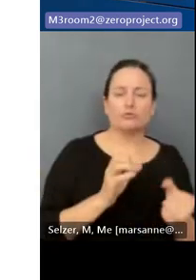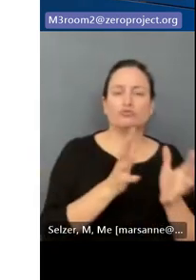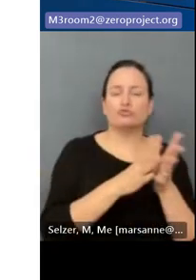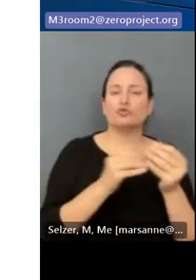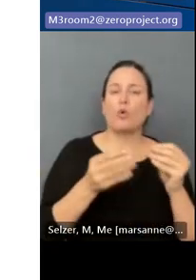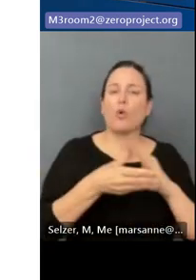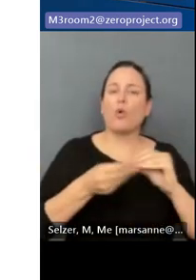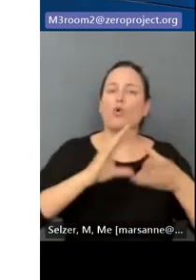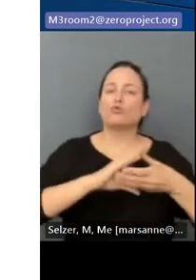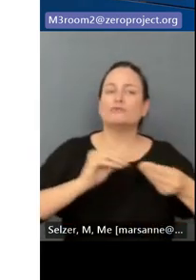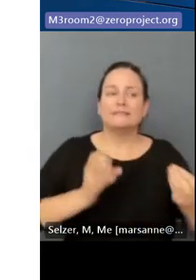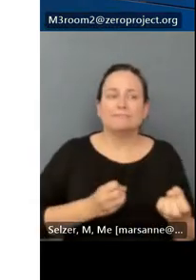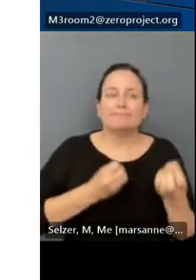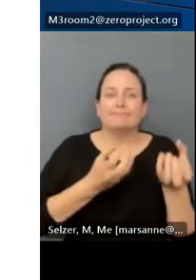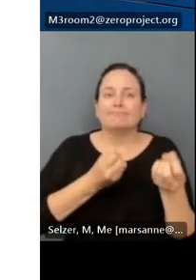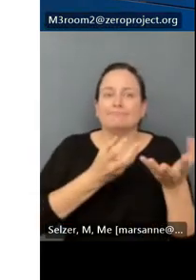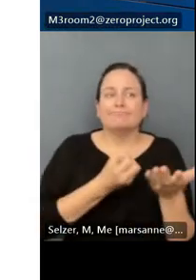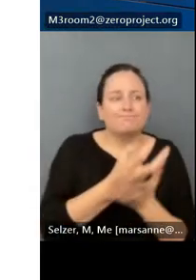talks, and activities.